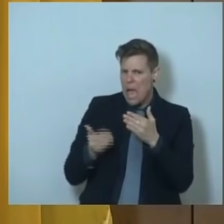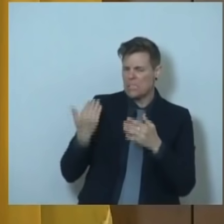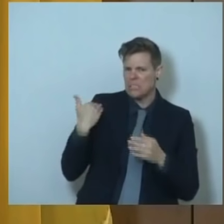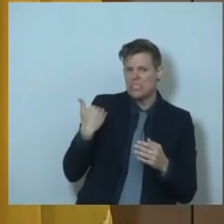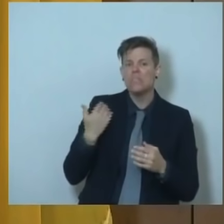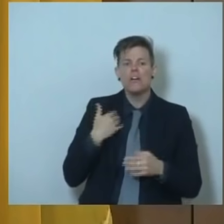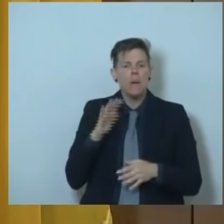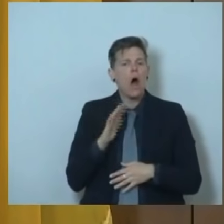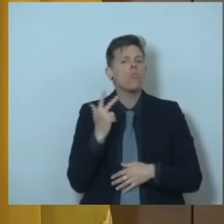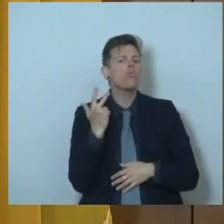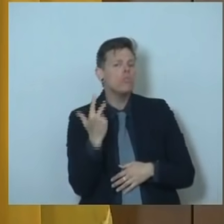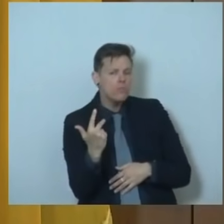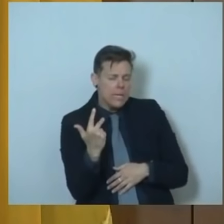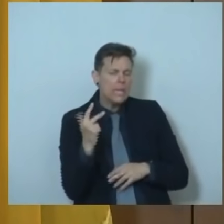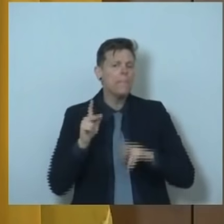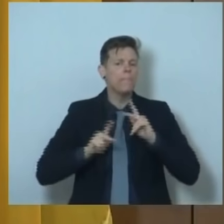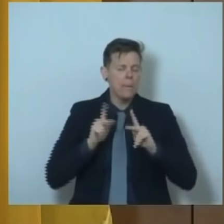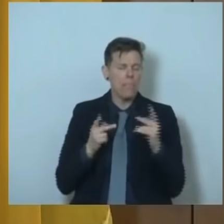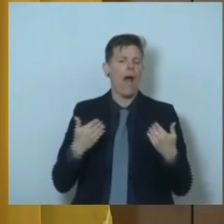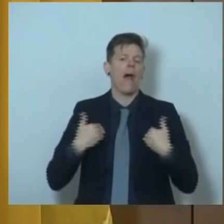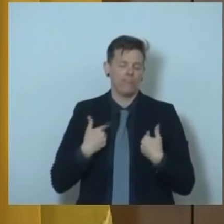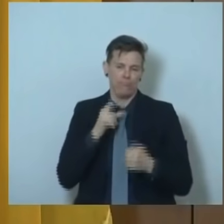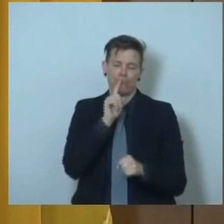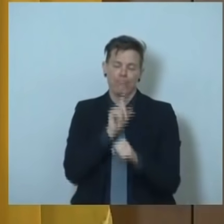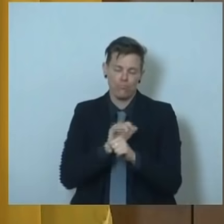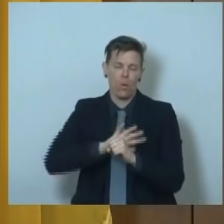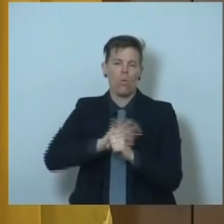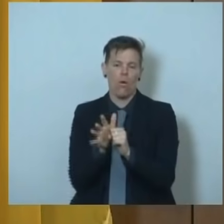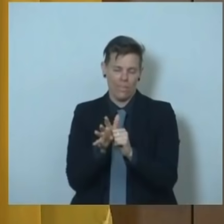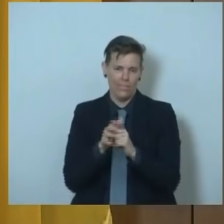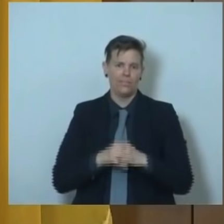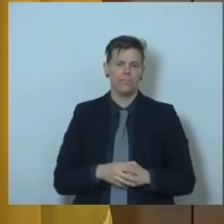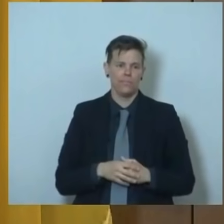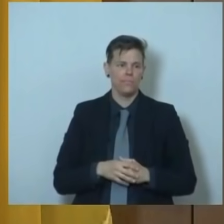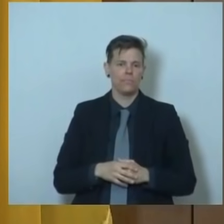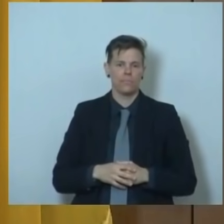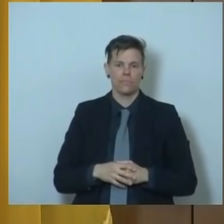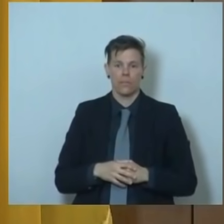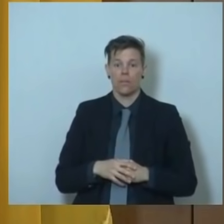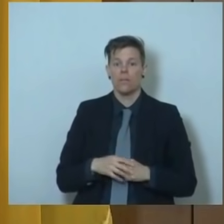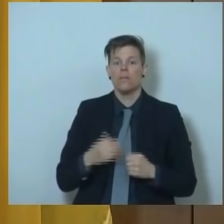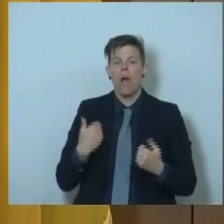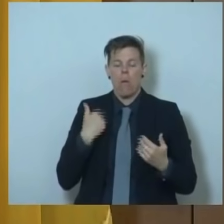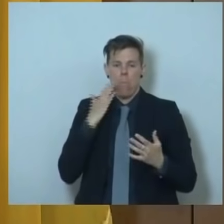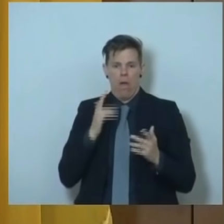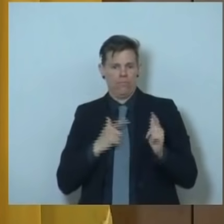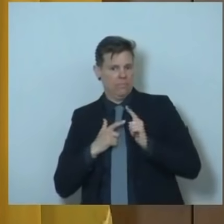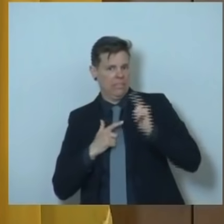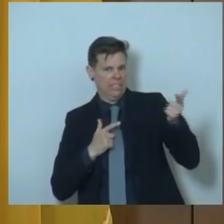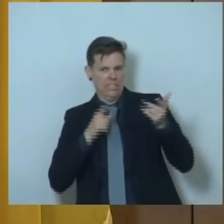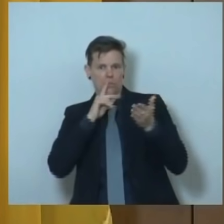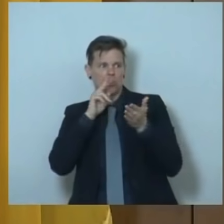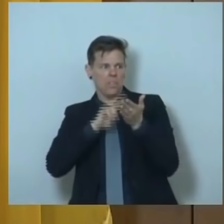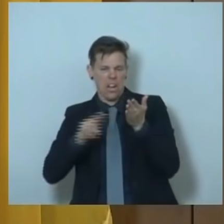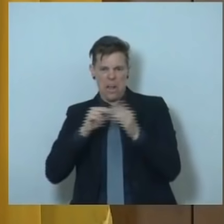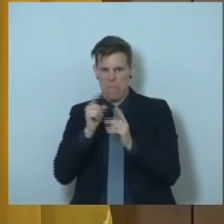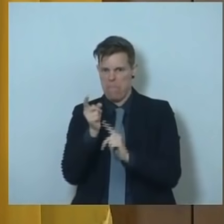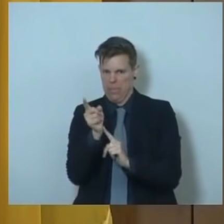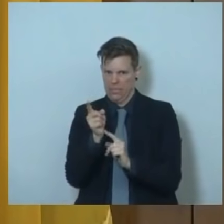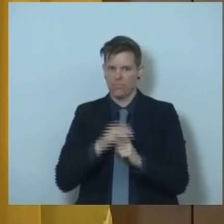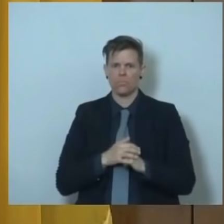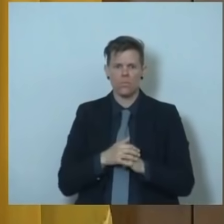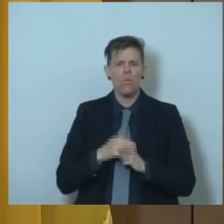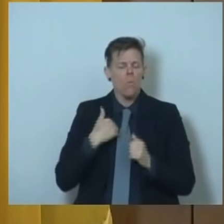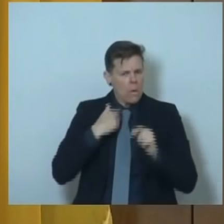positive cases. I'll defer to the Secretary of Health, Secretary Kunkel, in 1 minute. We have tested, I believe